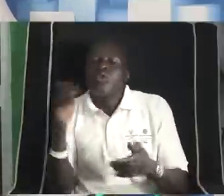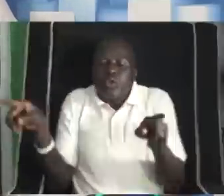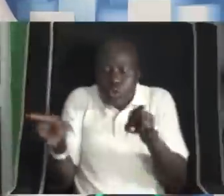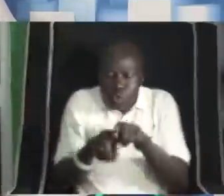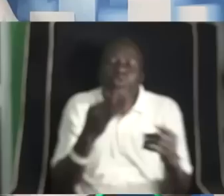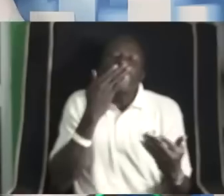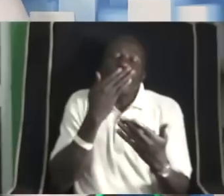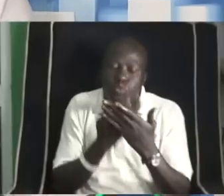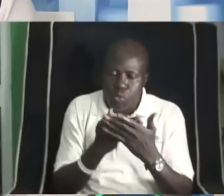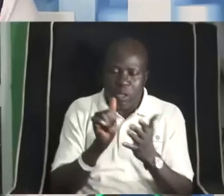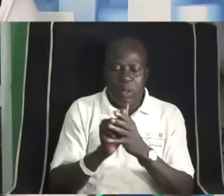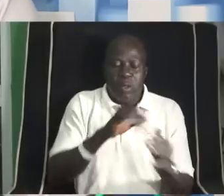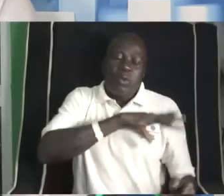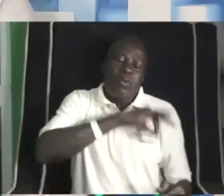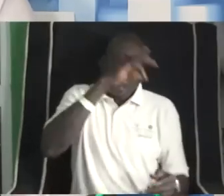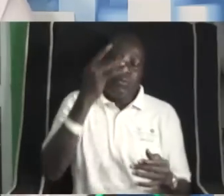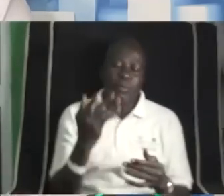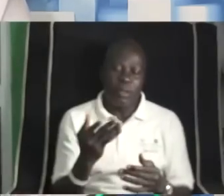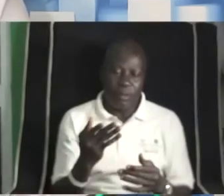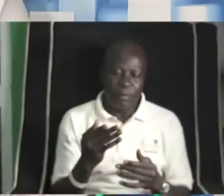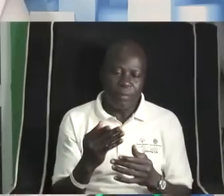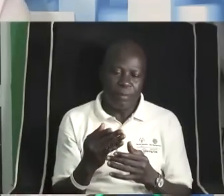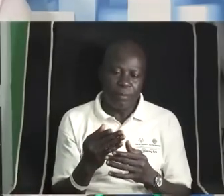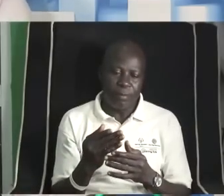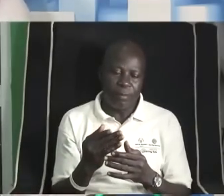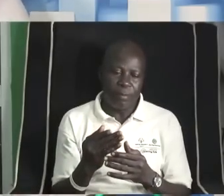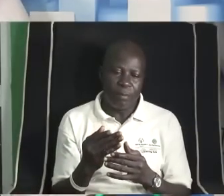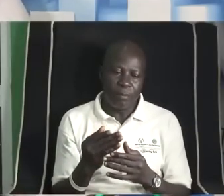their dream has not been fulfilled.